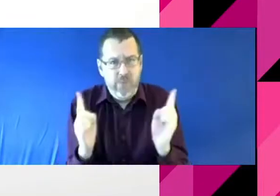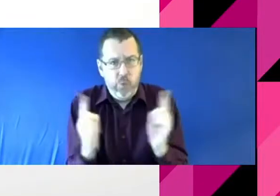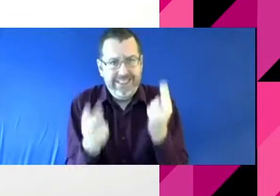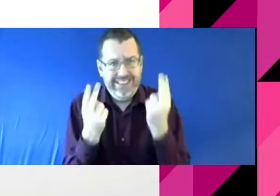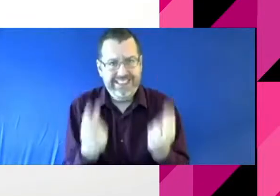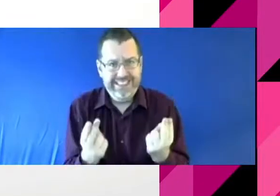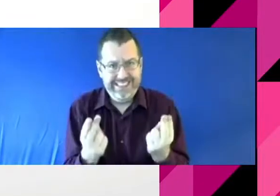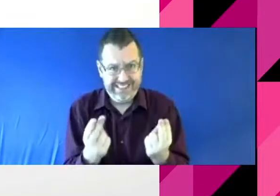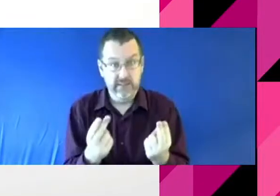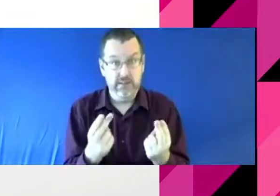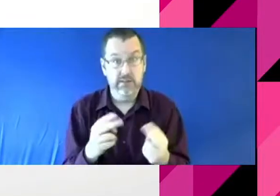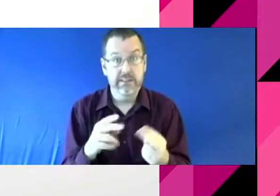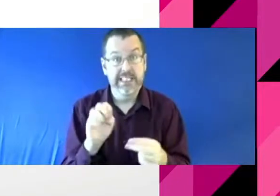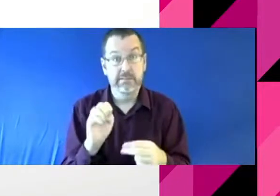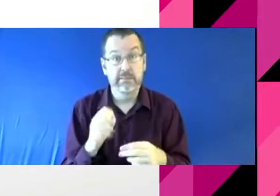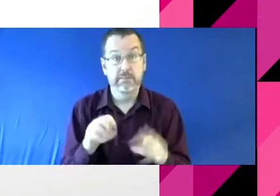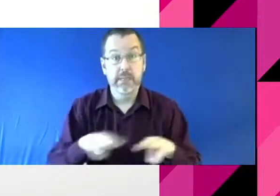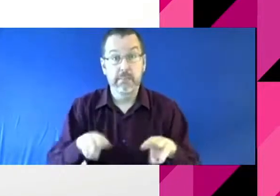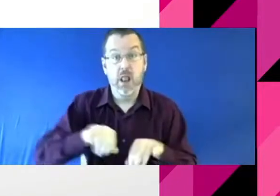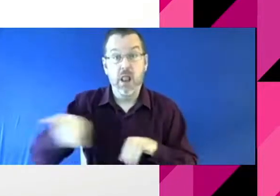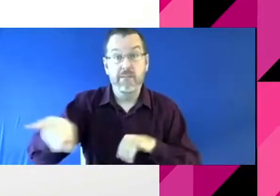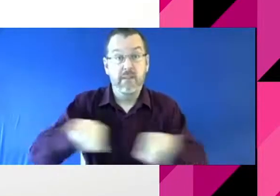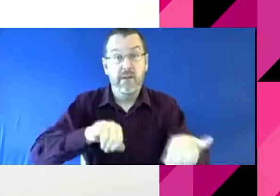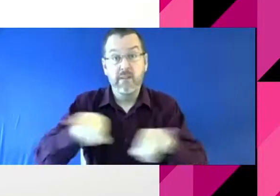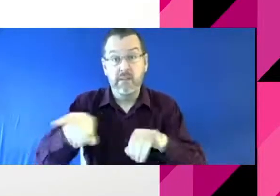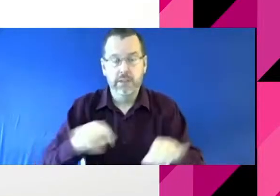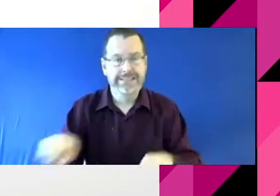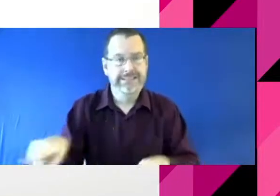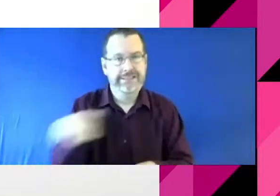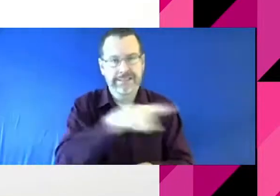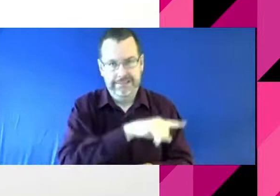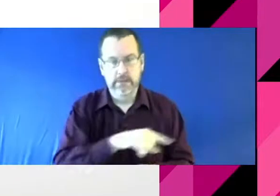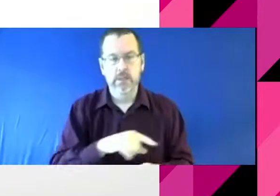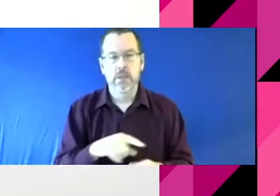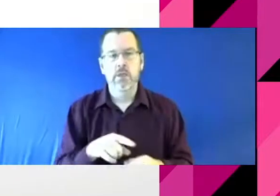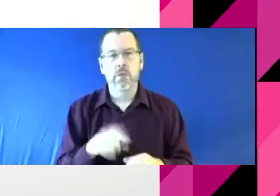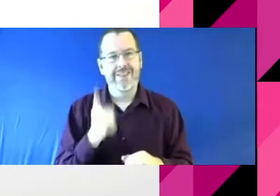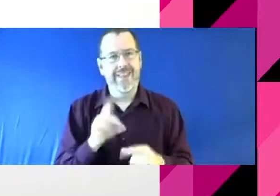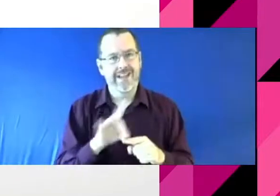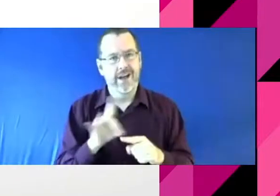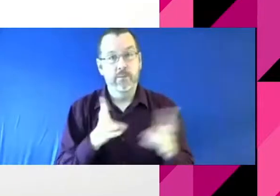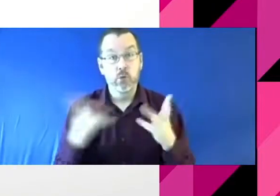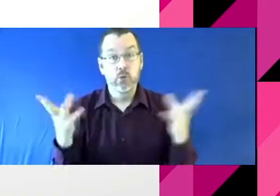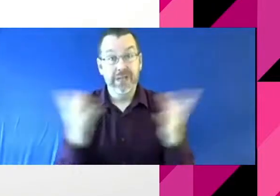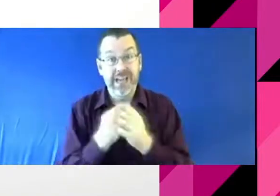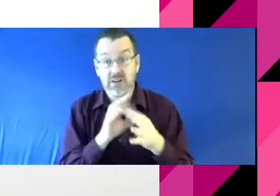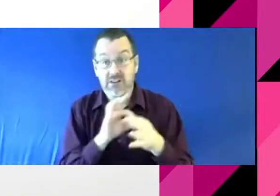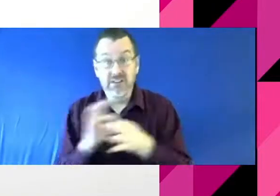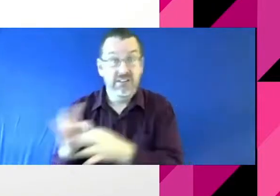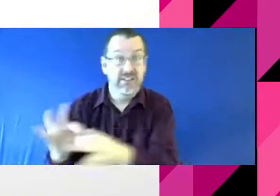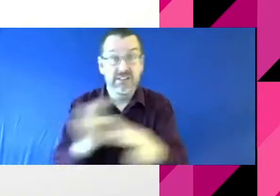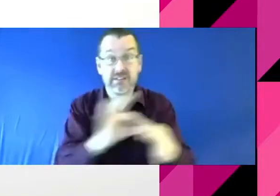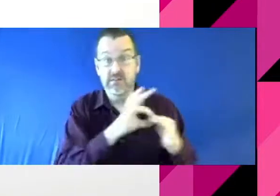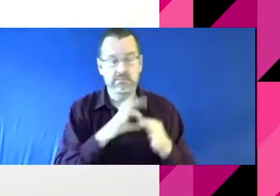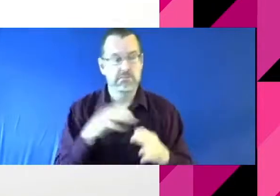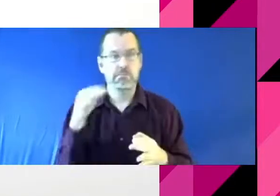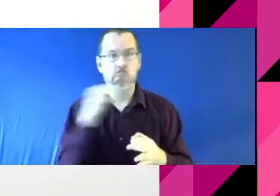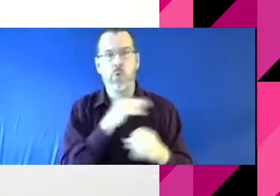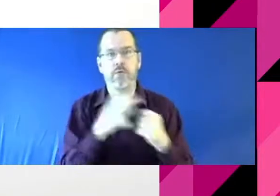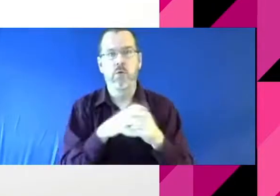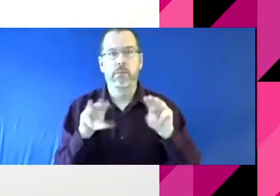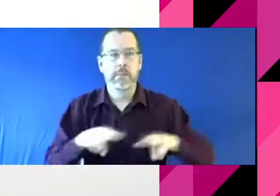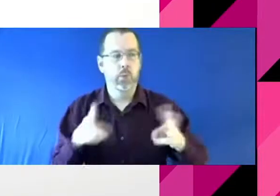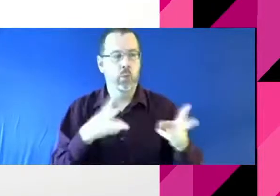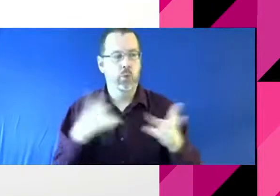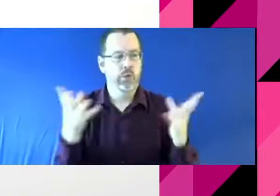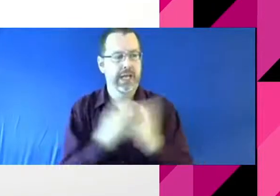system. Effective multi-agency coordination and collaboration is particularly important for supporting persons with disabilities, including those